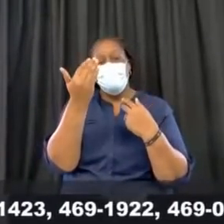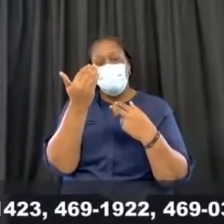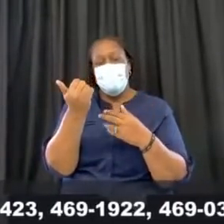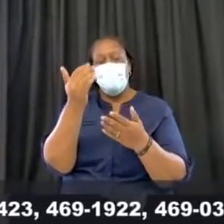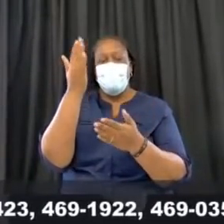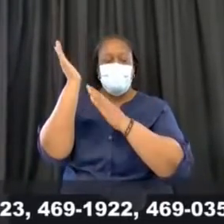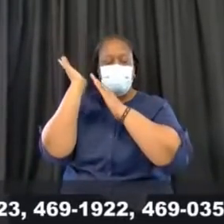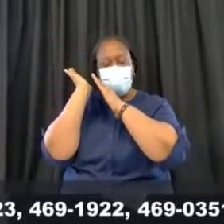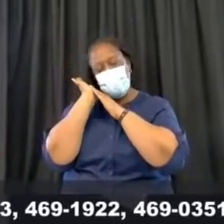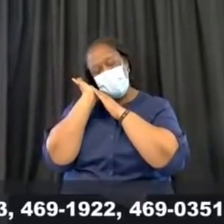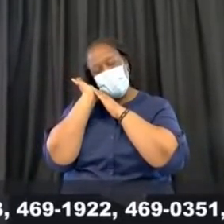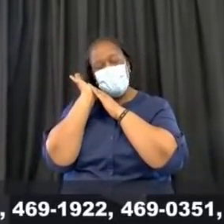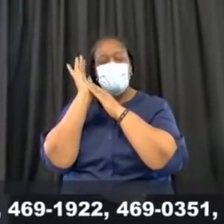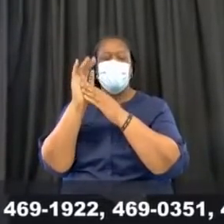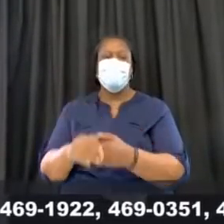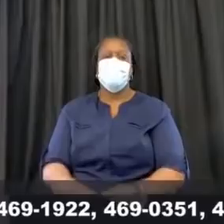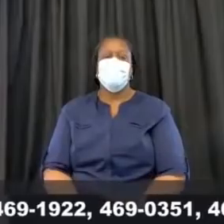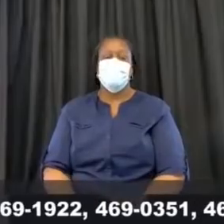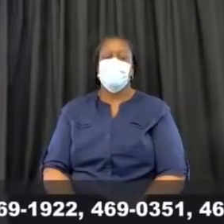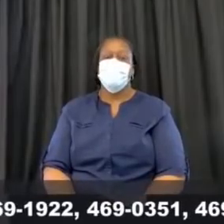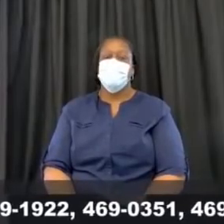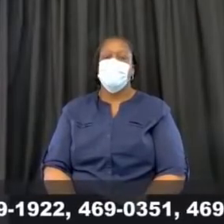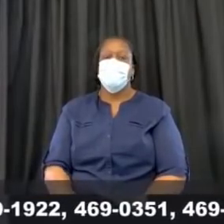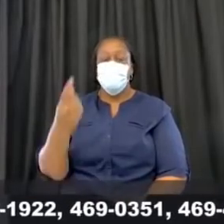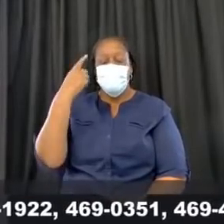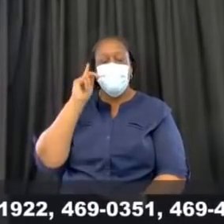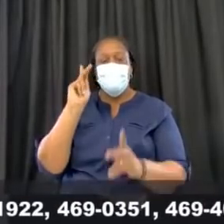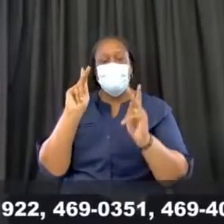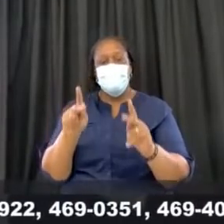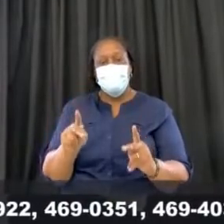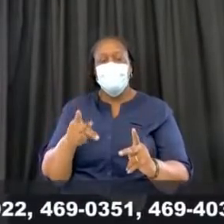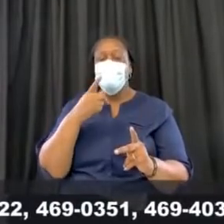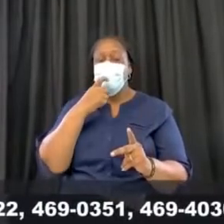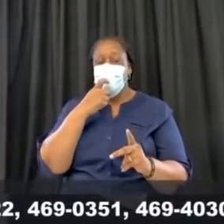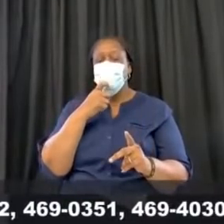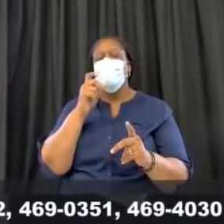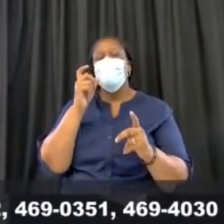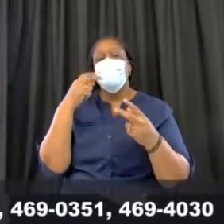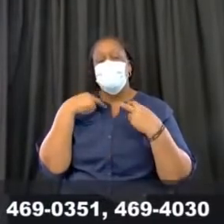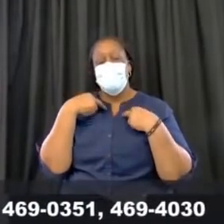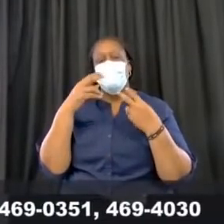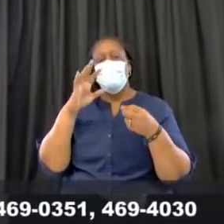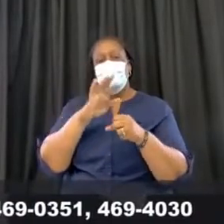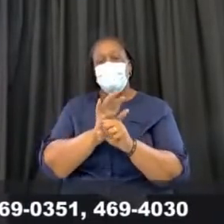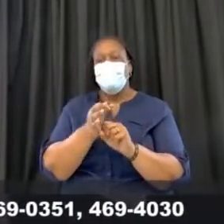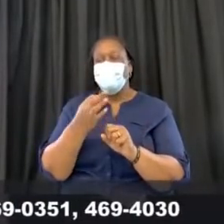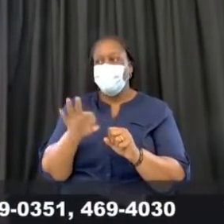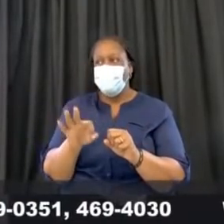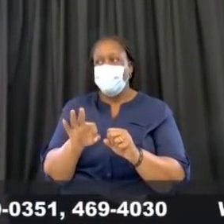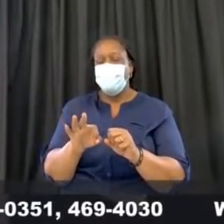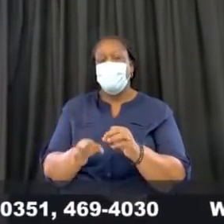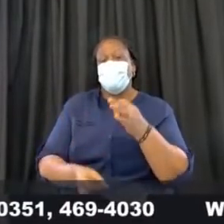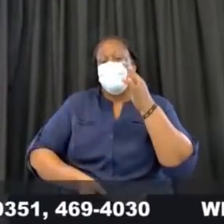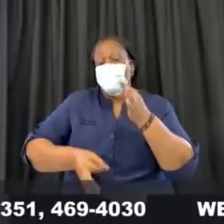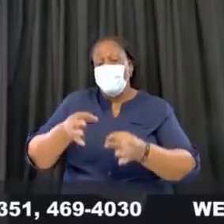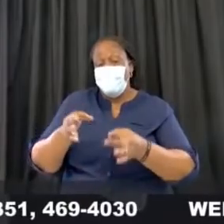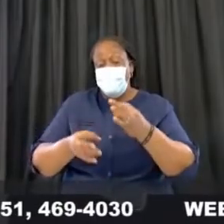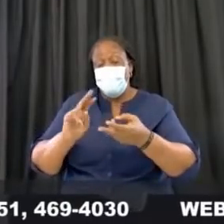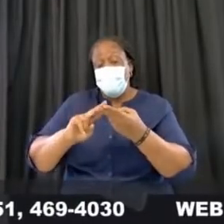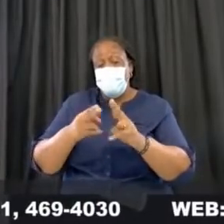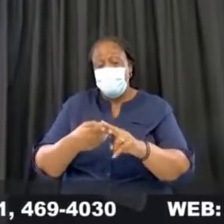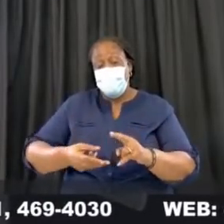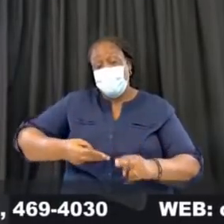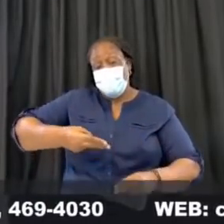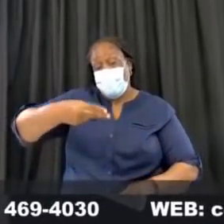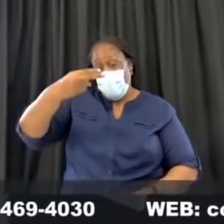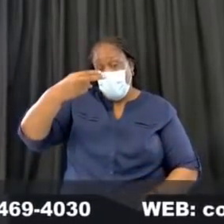also said that we had a contingency plan in place such that if the cases rise, we would